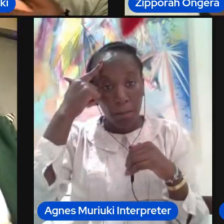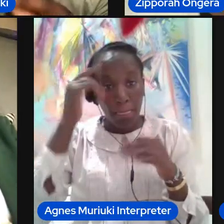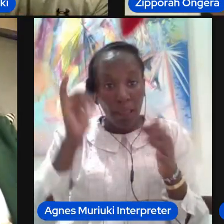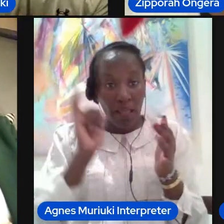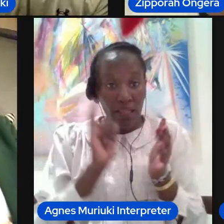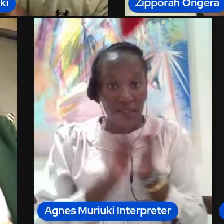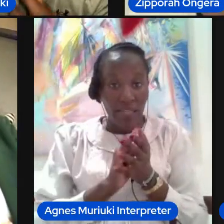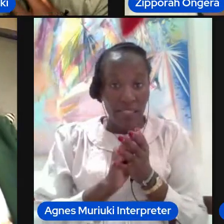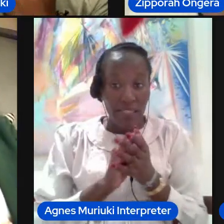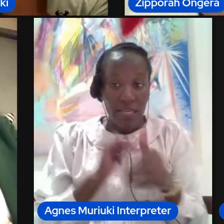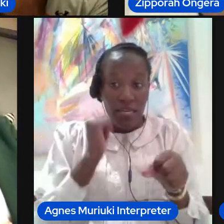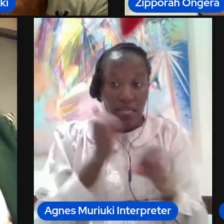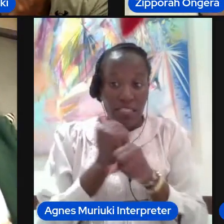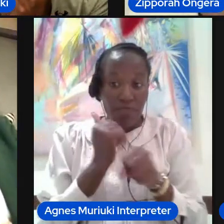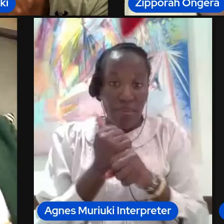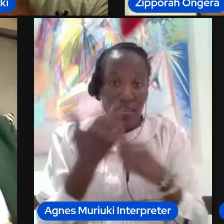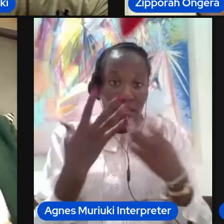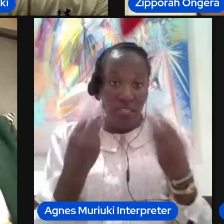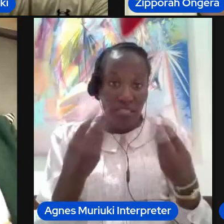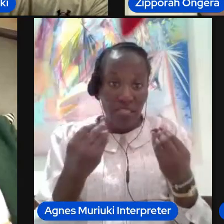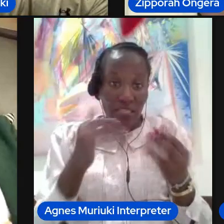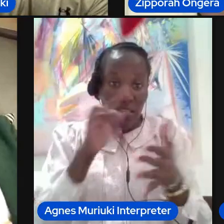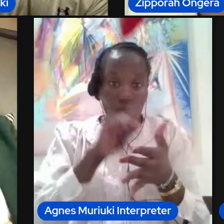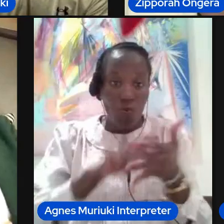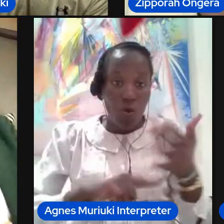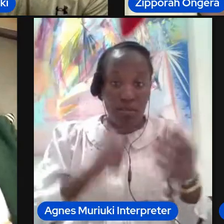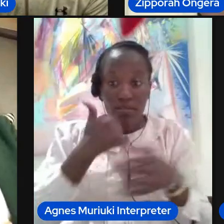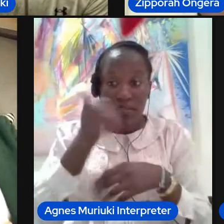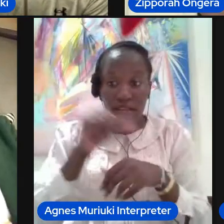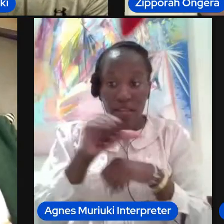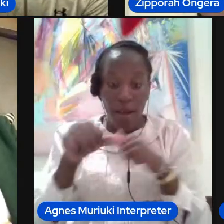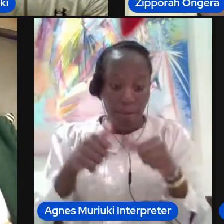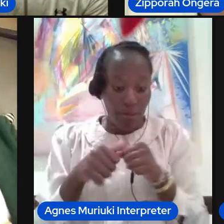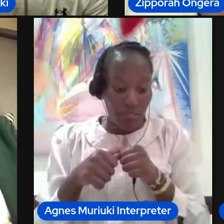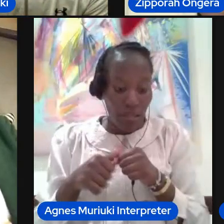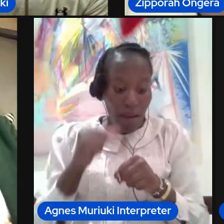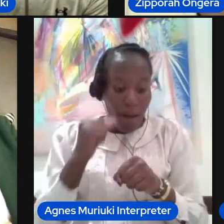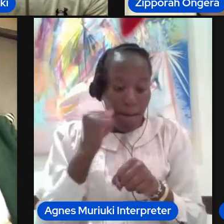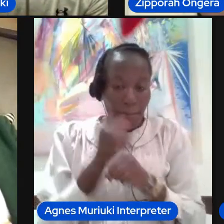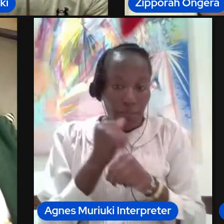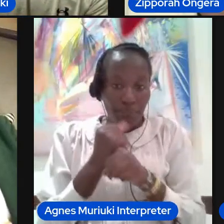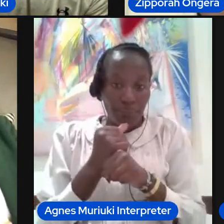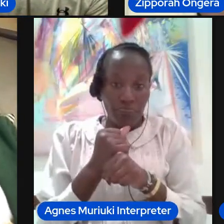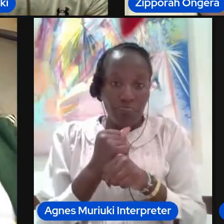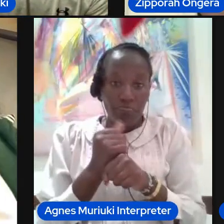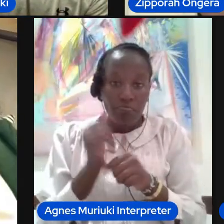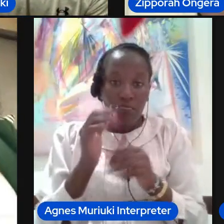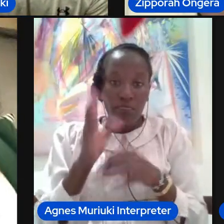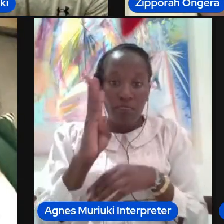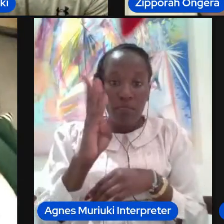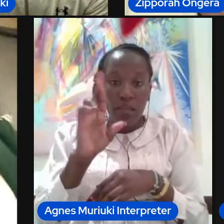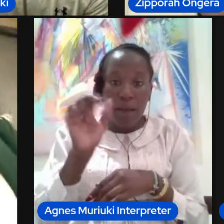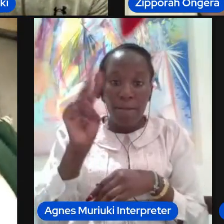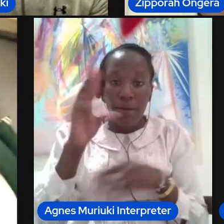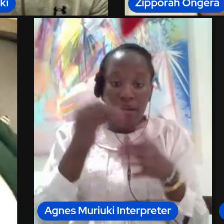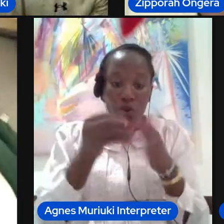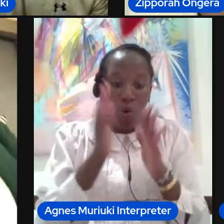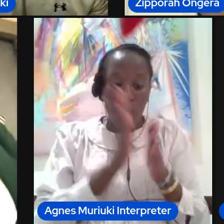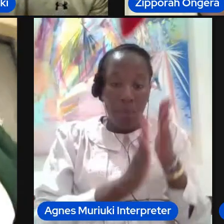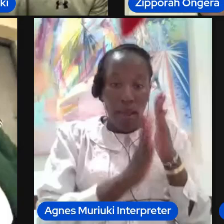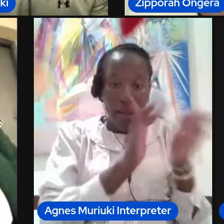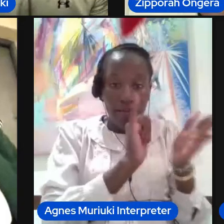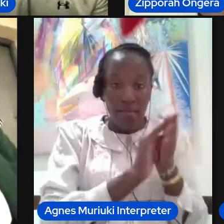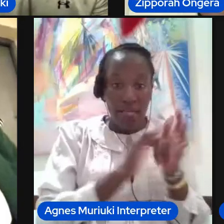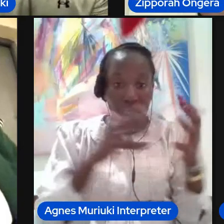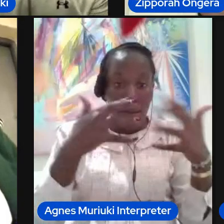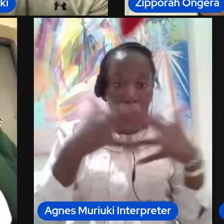solidifies what Janet said about also, just checking out a brand that resonates with what you want to do and tapping